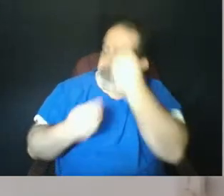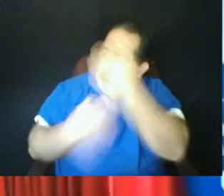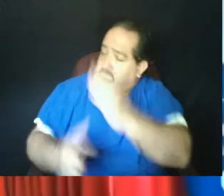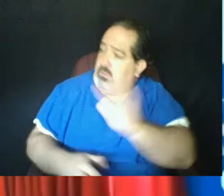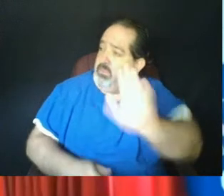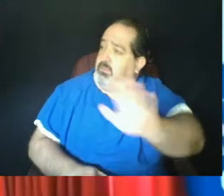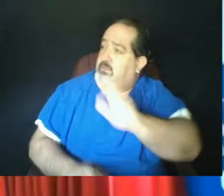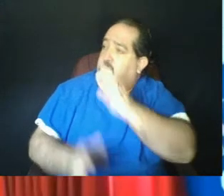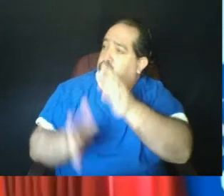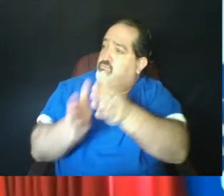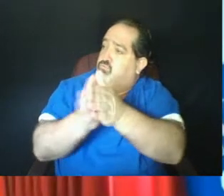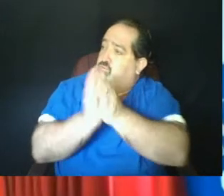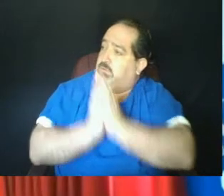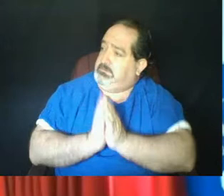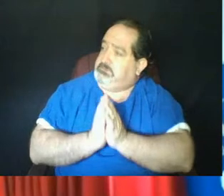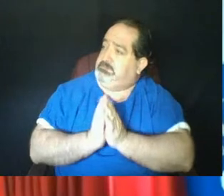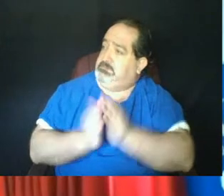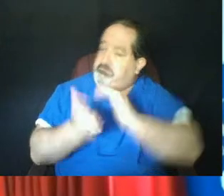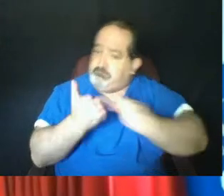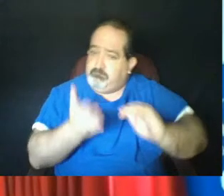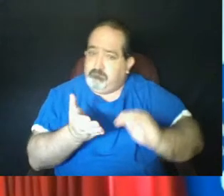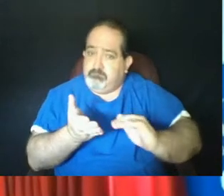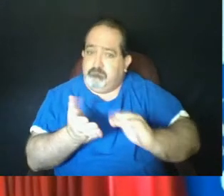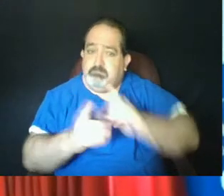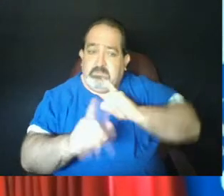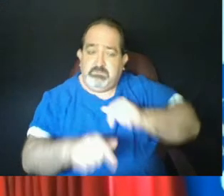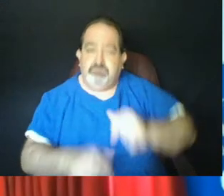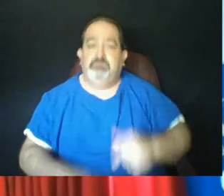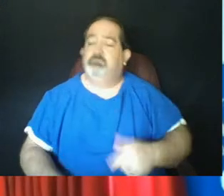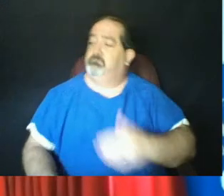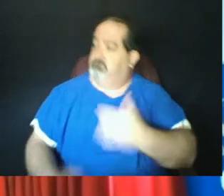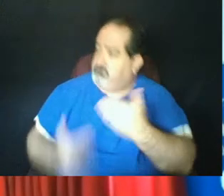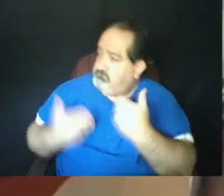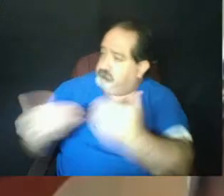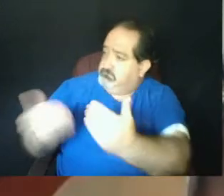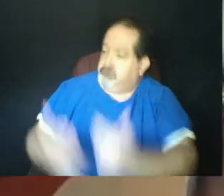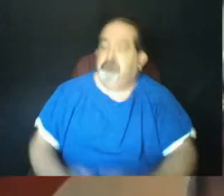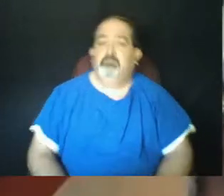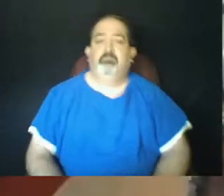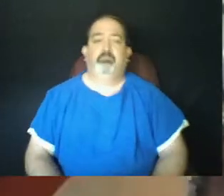request. They have our leave.